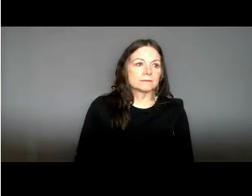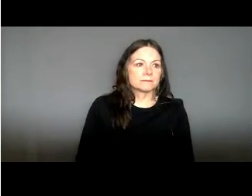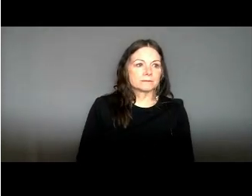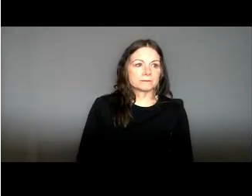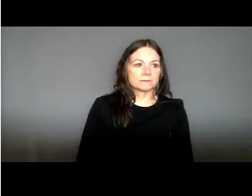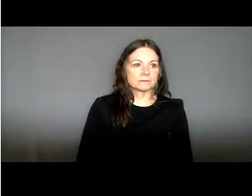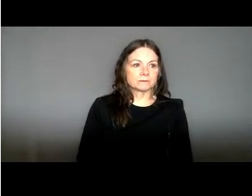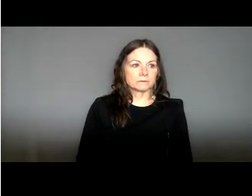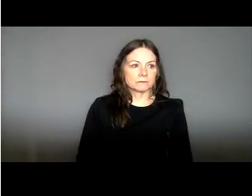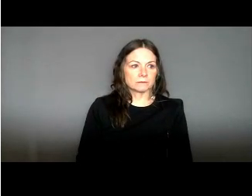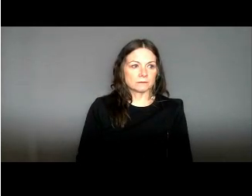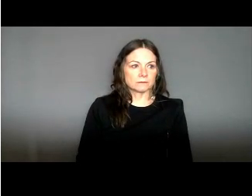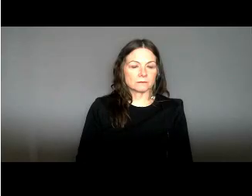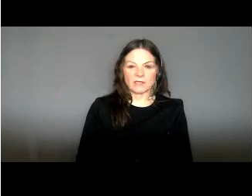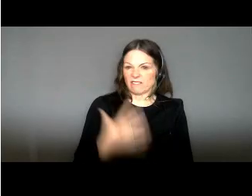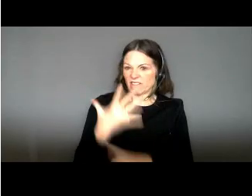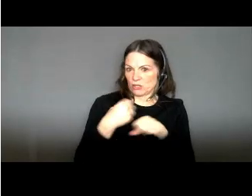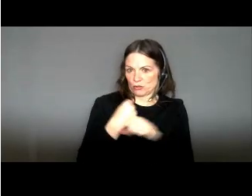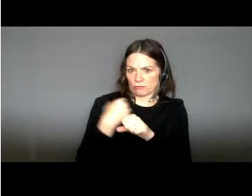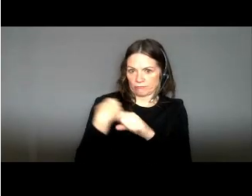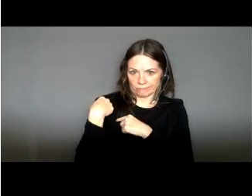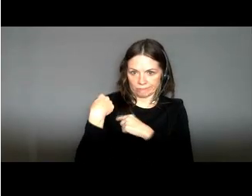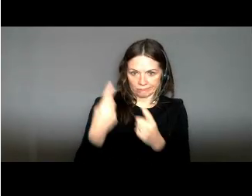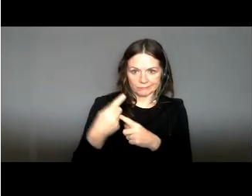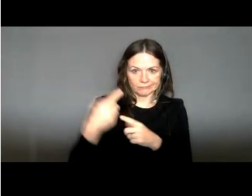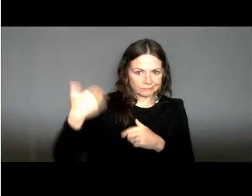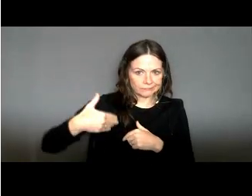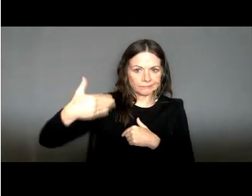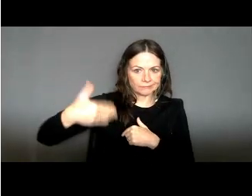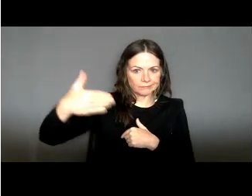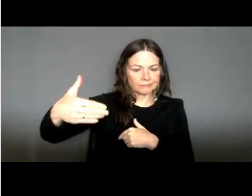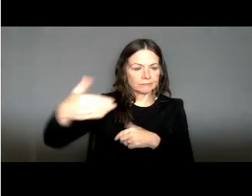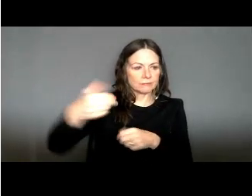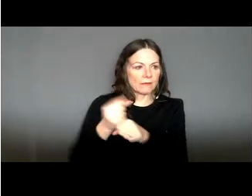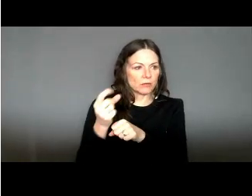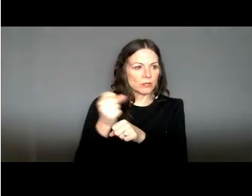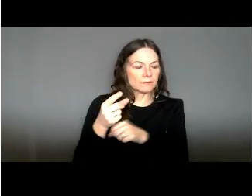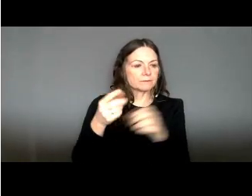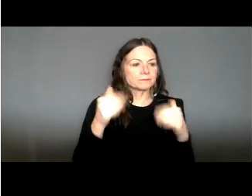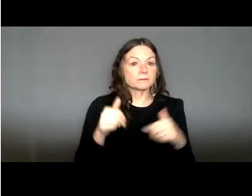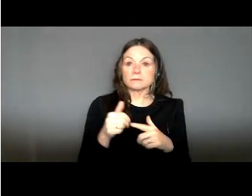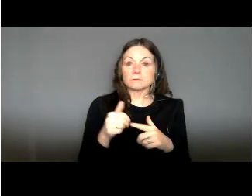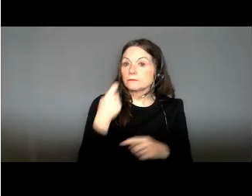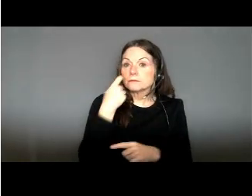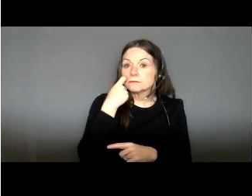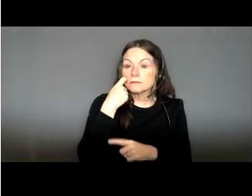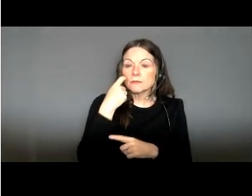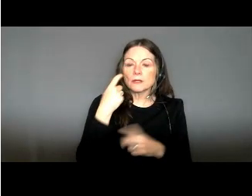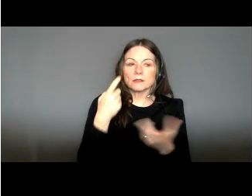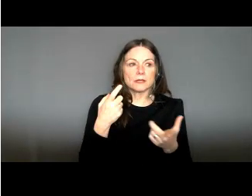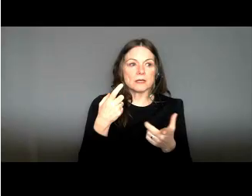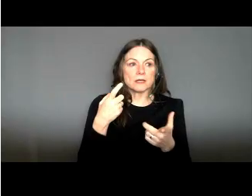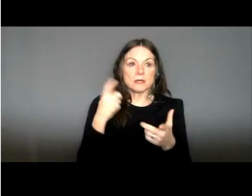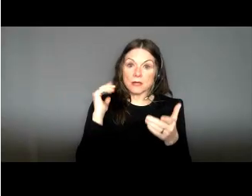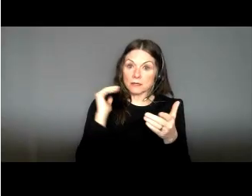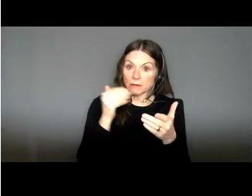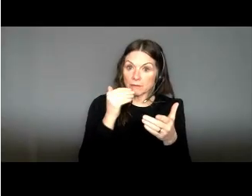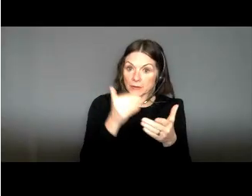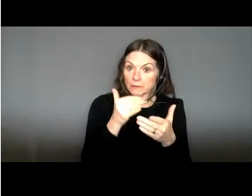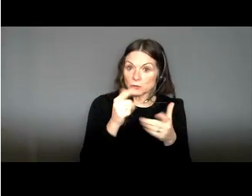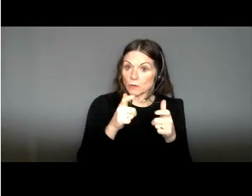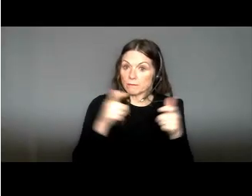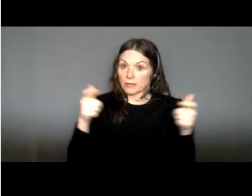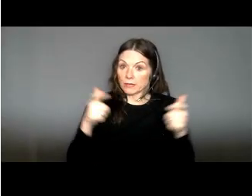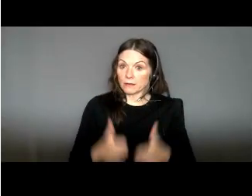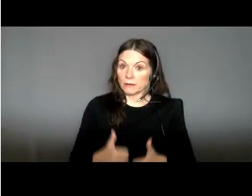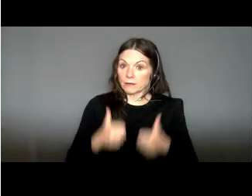for the past 5 years? Have you recently experienced or are you coming up to a big life change? This